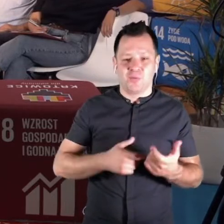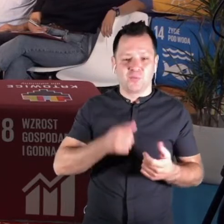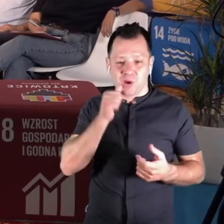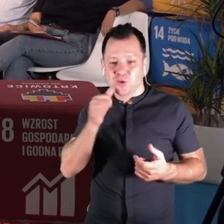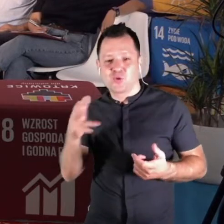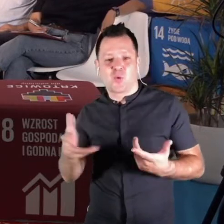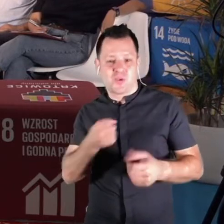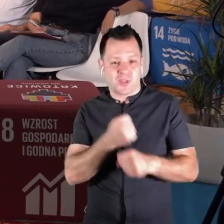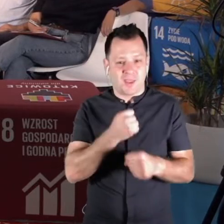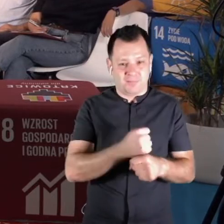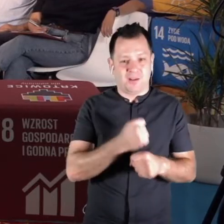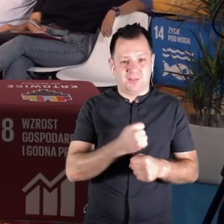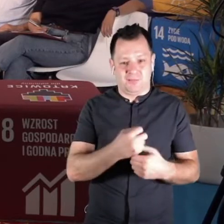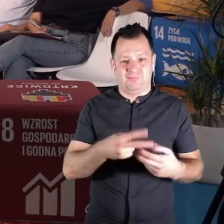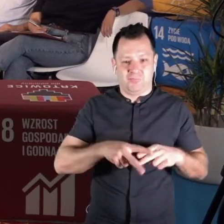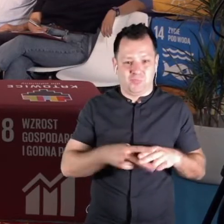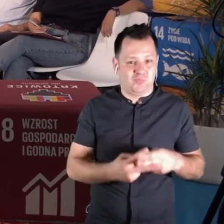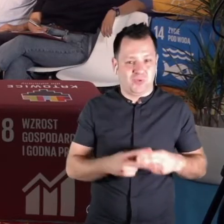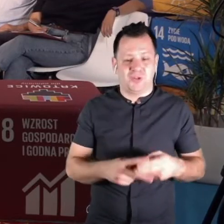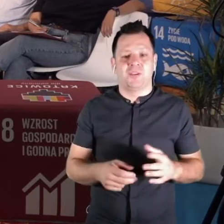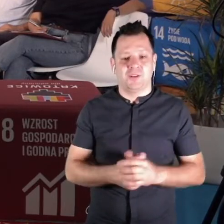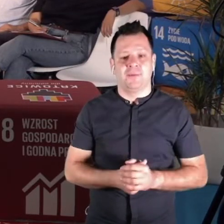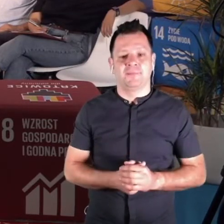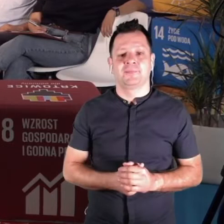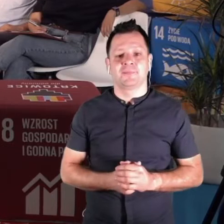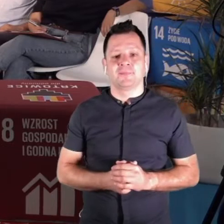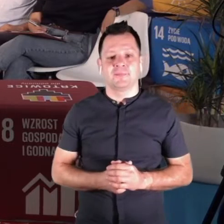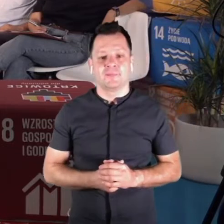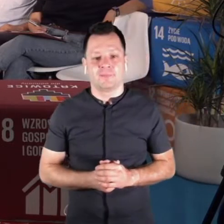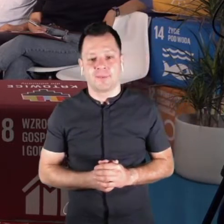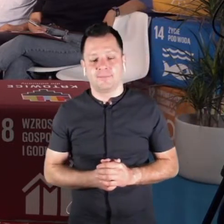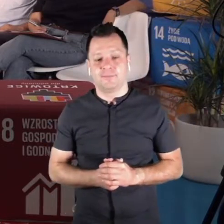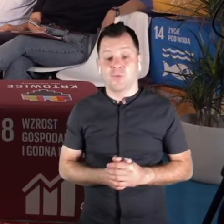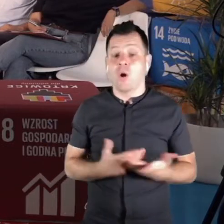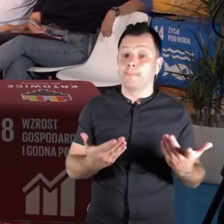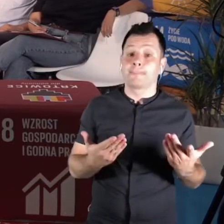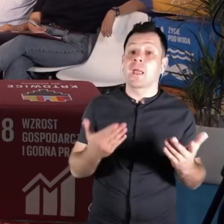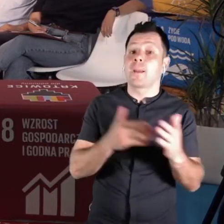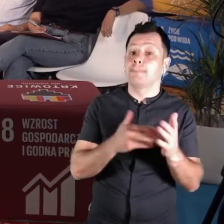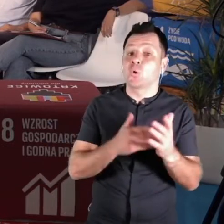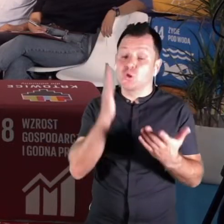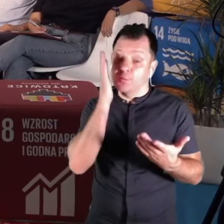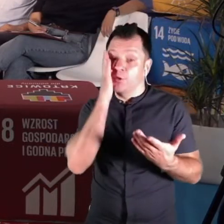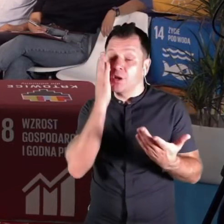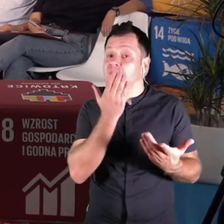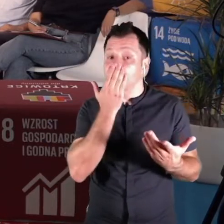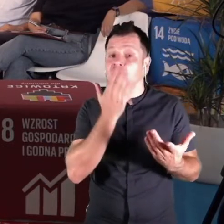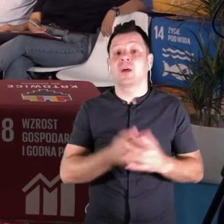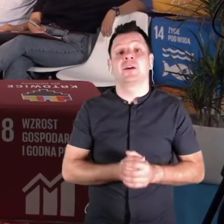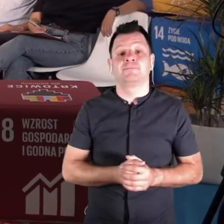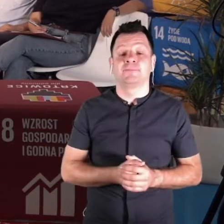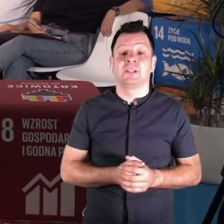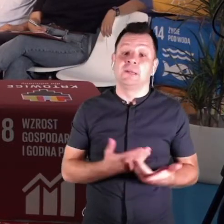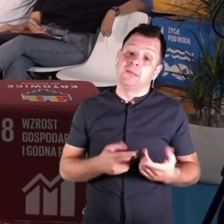really citizens need. Of course, we've got all of these elements, like we got personas, we got a lot of